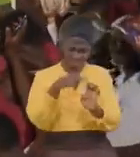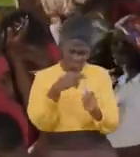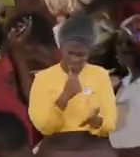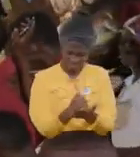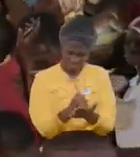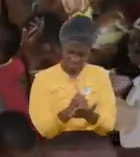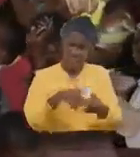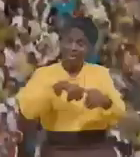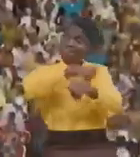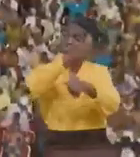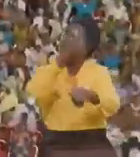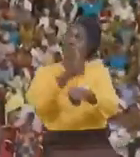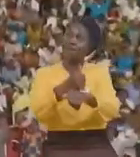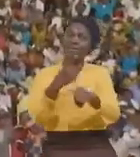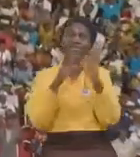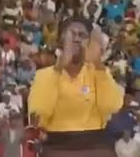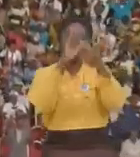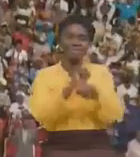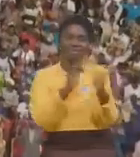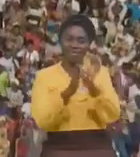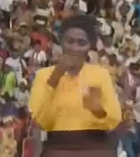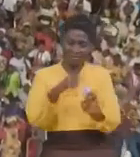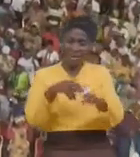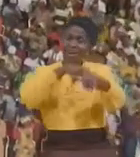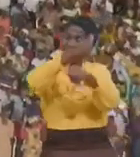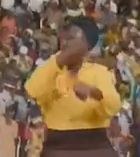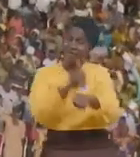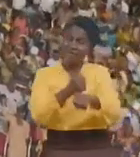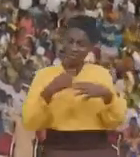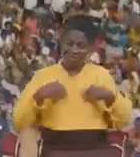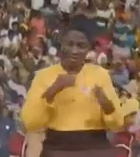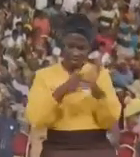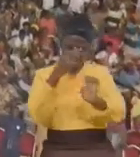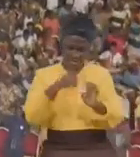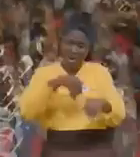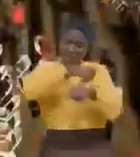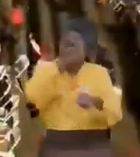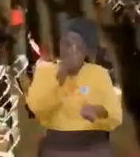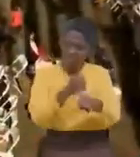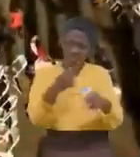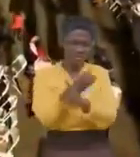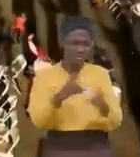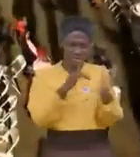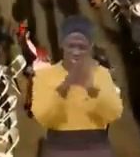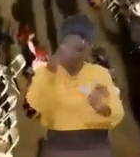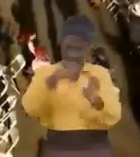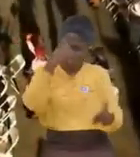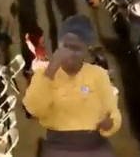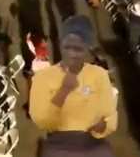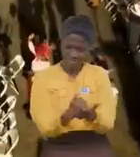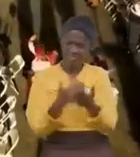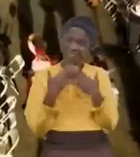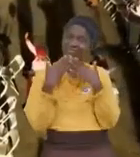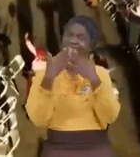Confirm the miracle. Confirm the healing. Confirm the deliverance. Thank you,